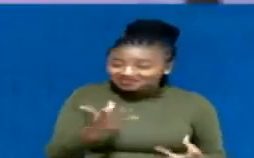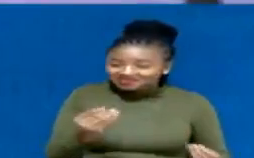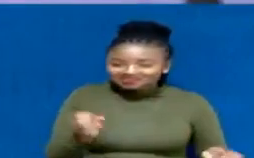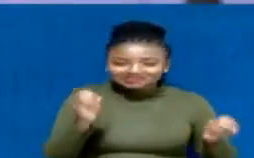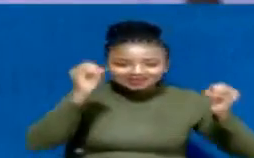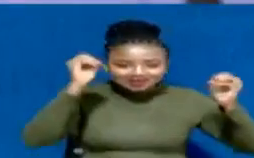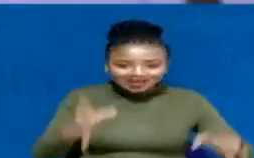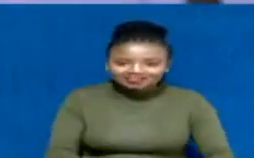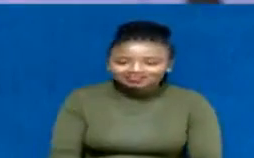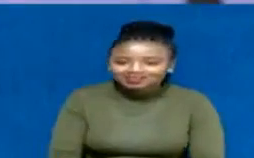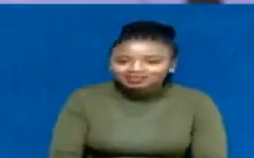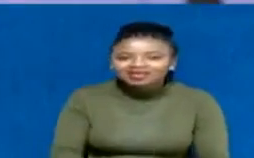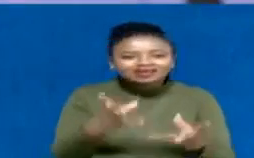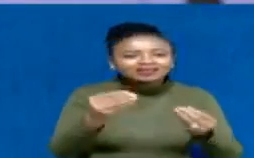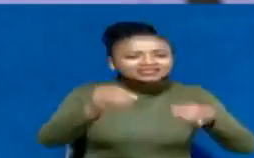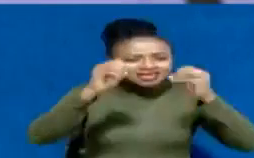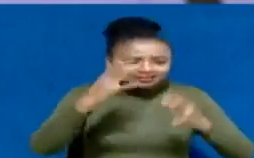task.